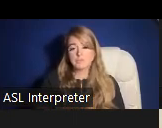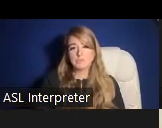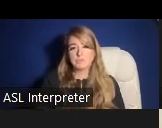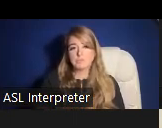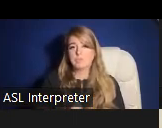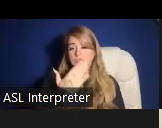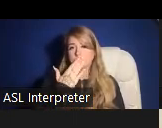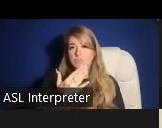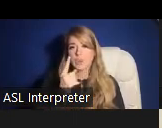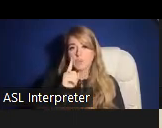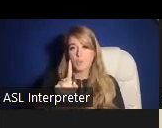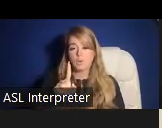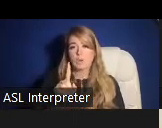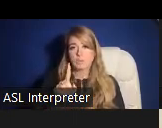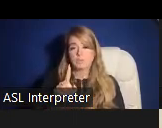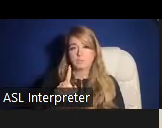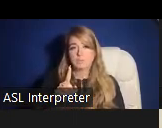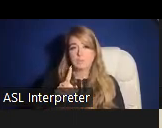Thank you for